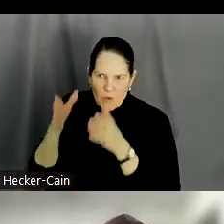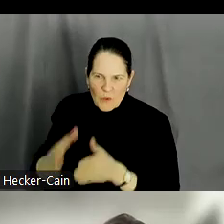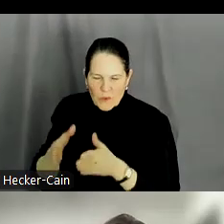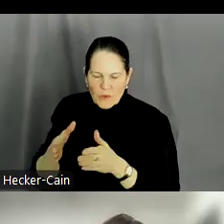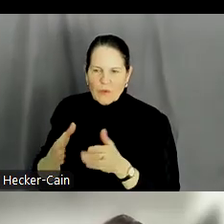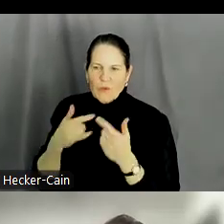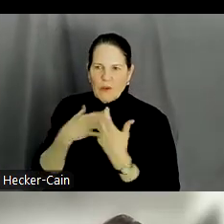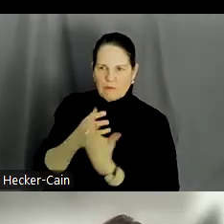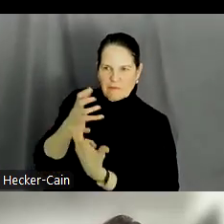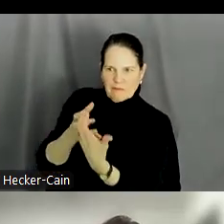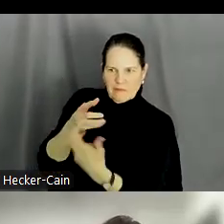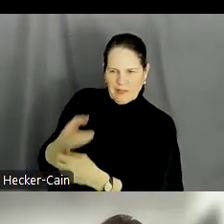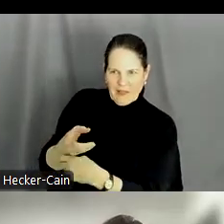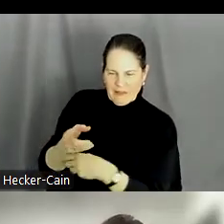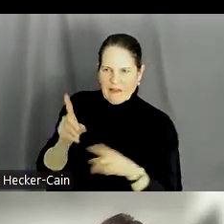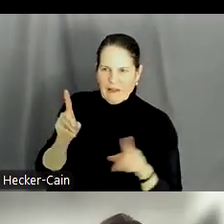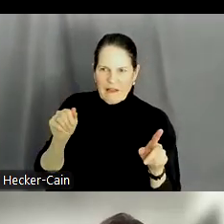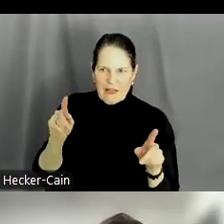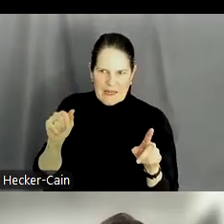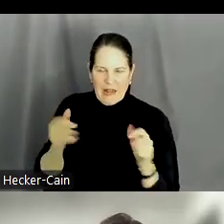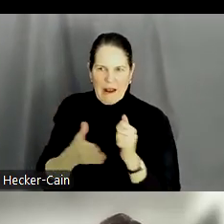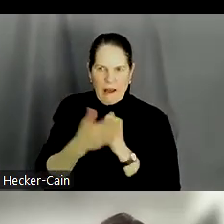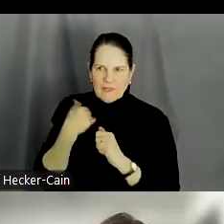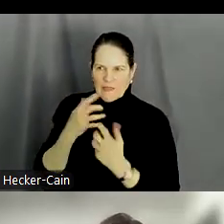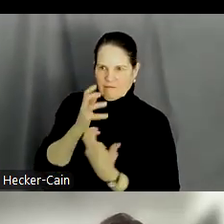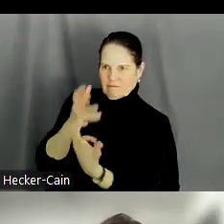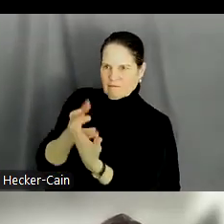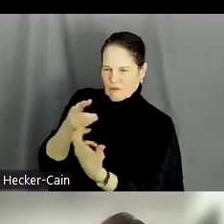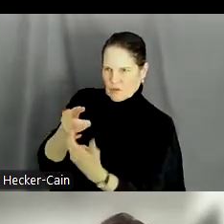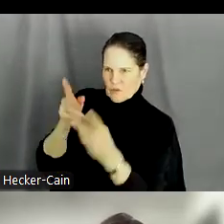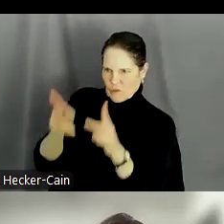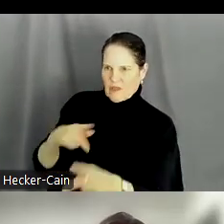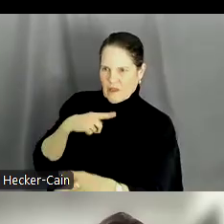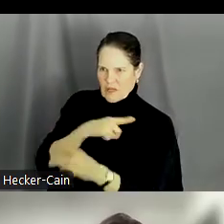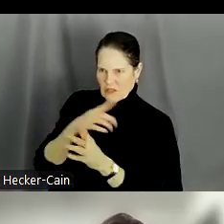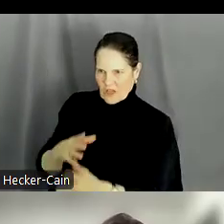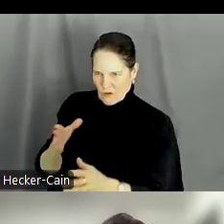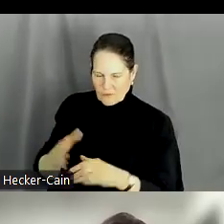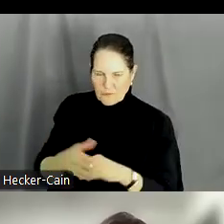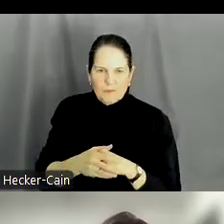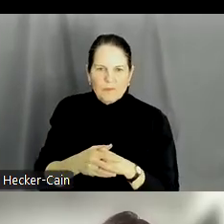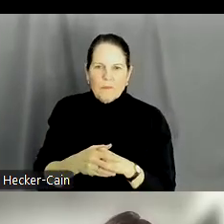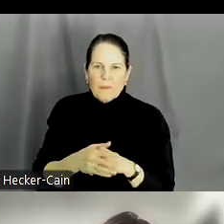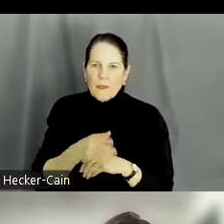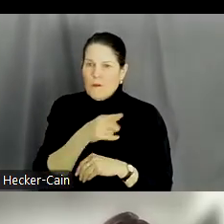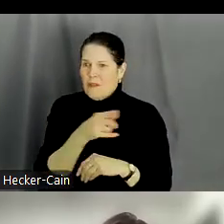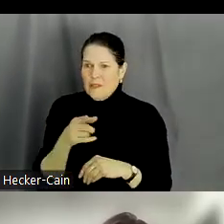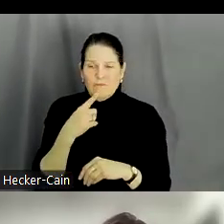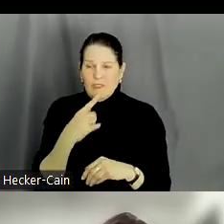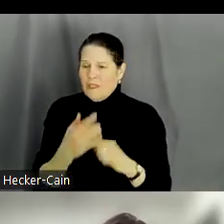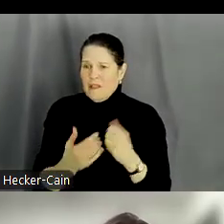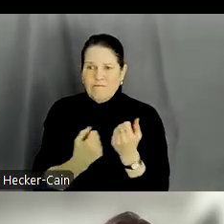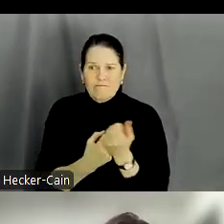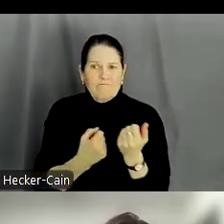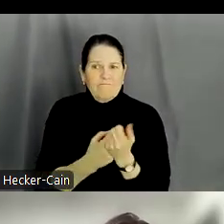that the original data sets are able to give us. So we really see this as a tool to both bolster that information sharing with